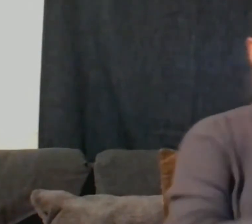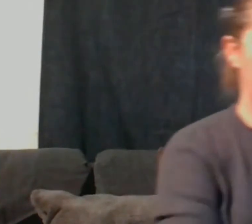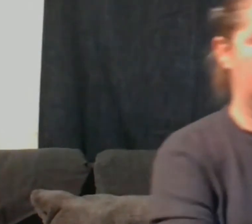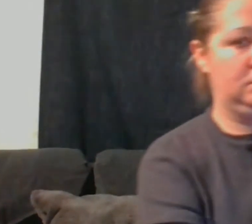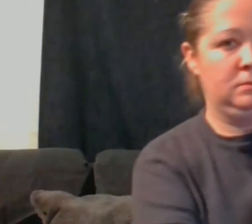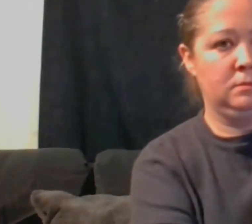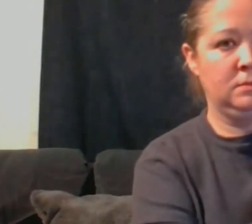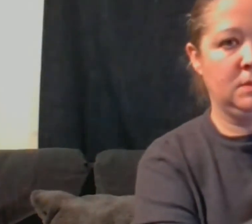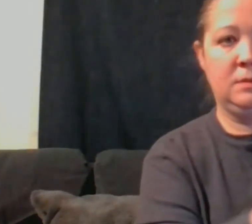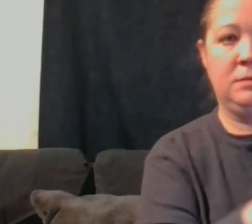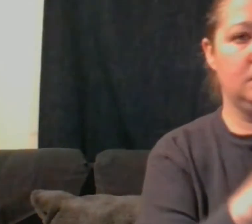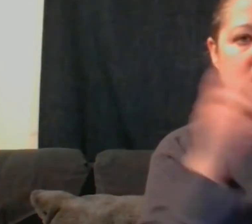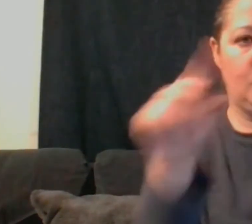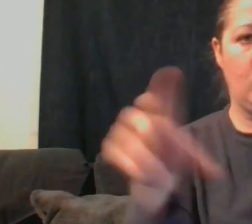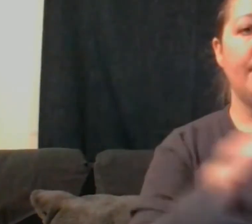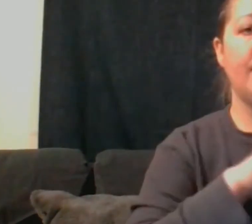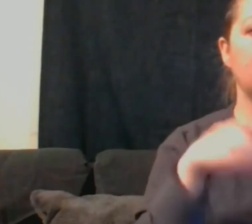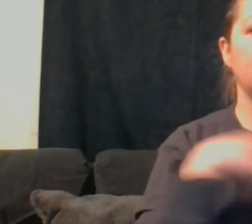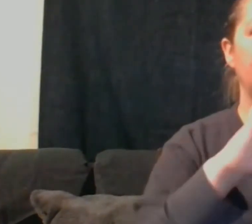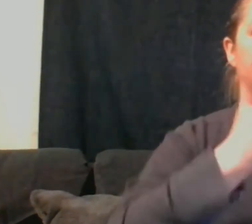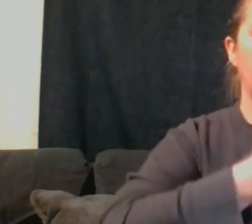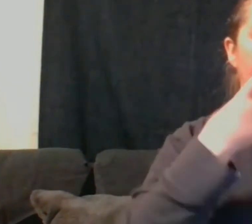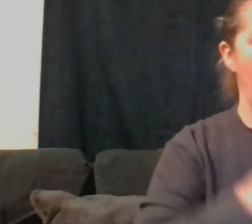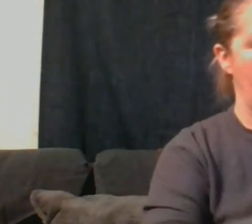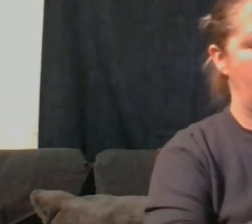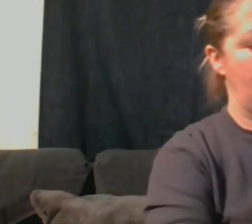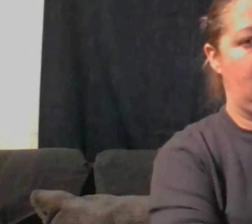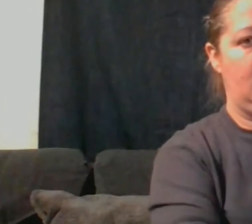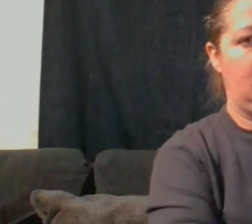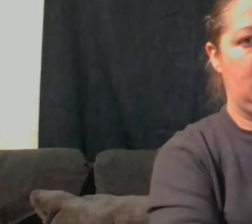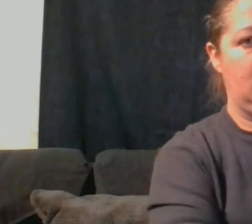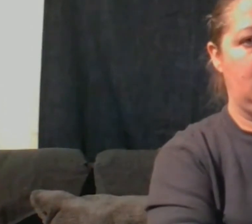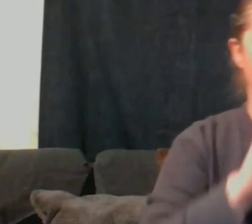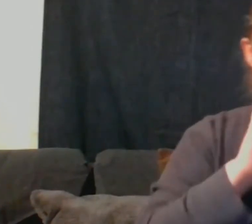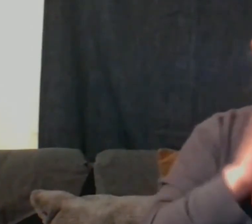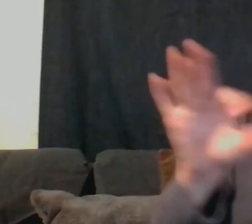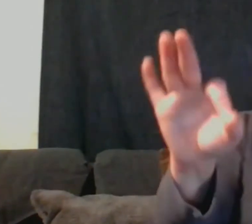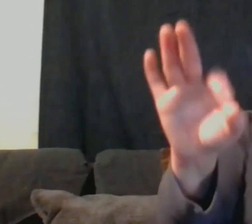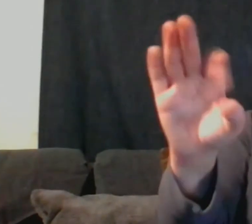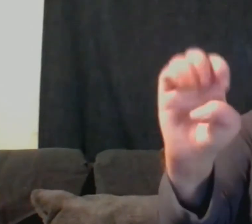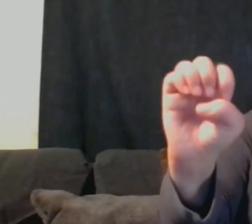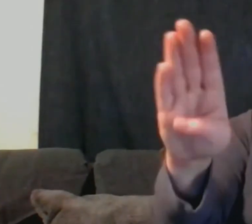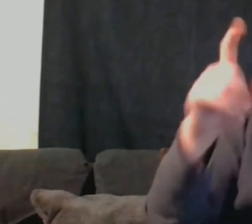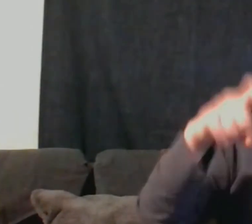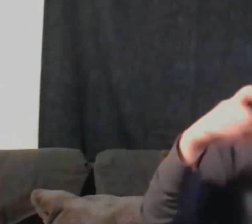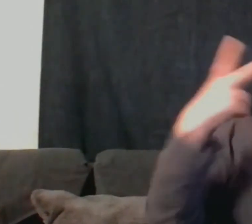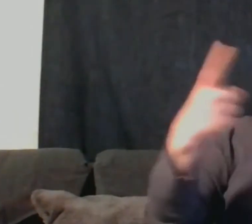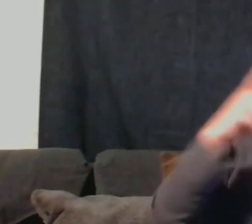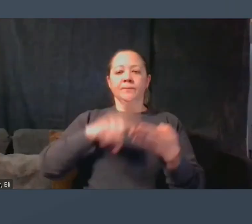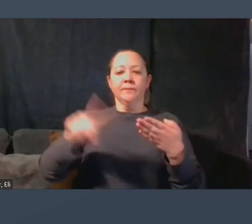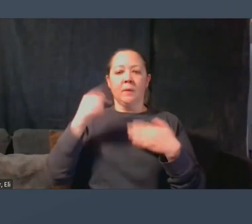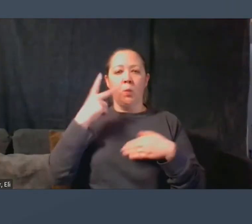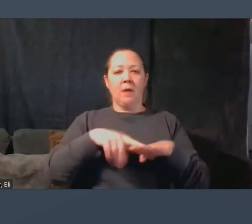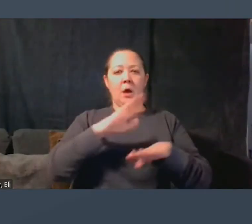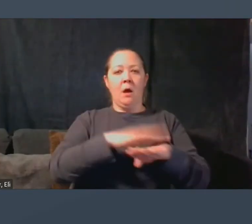because I also have to look at what's already scheduled on the agenda, and so that it's not too overwhelming.